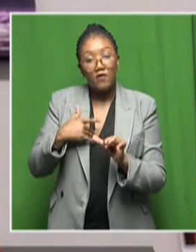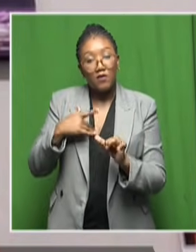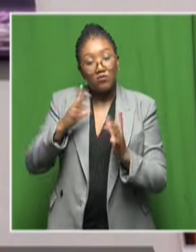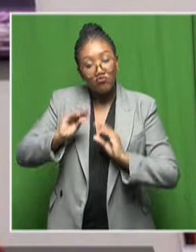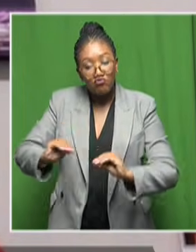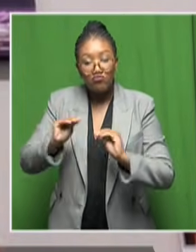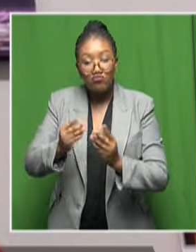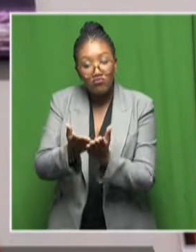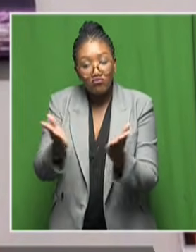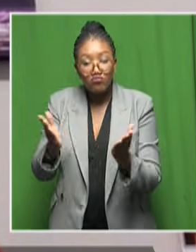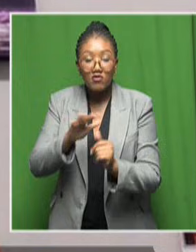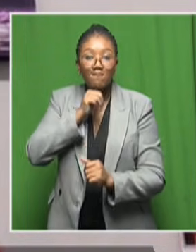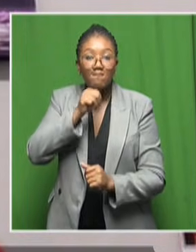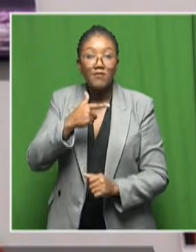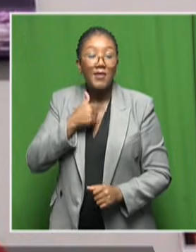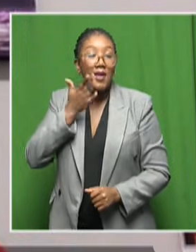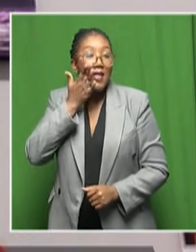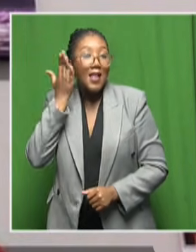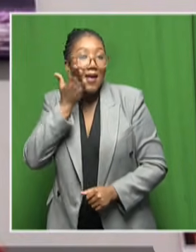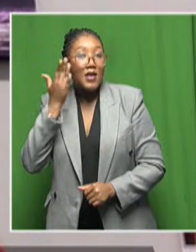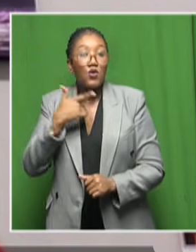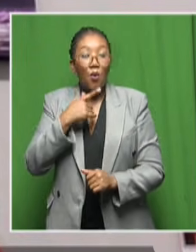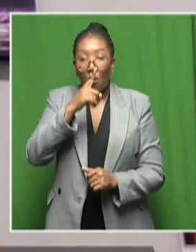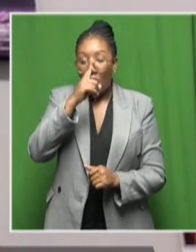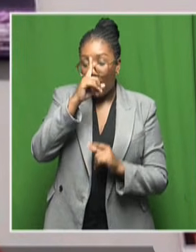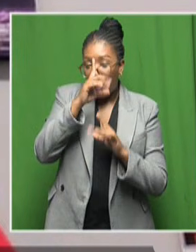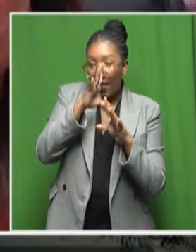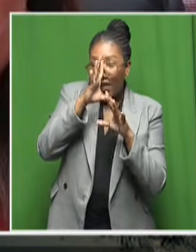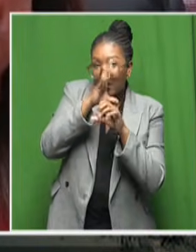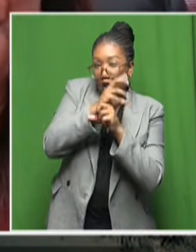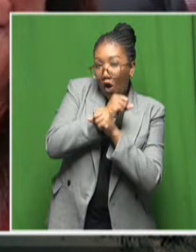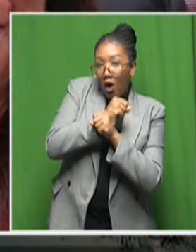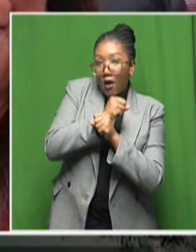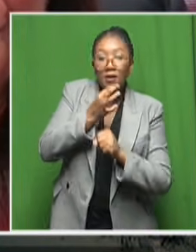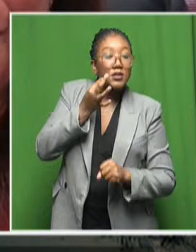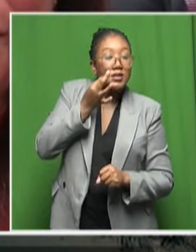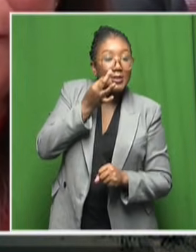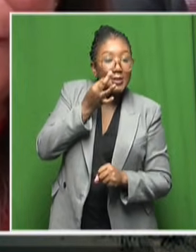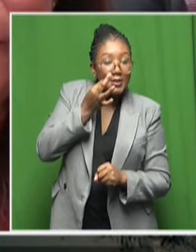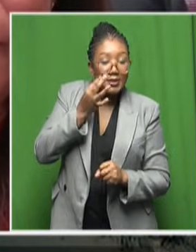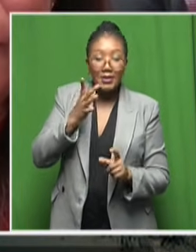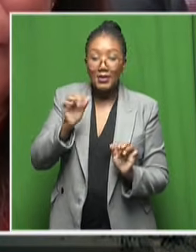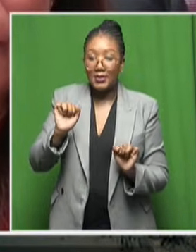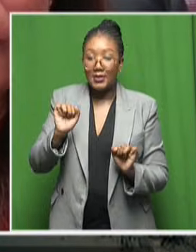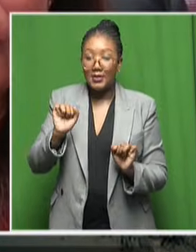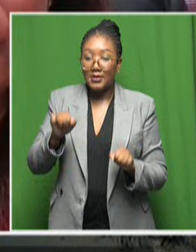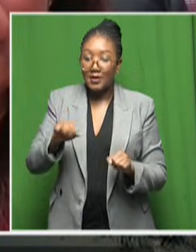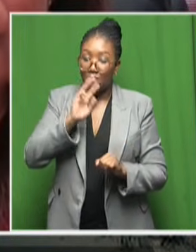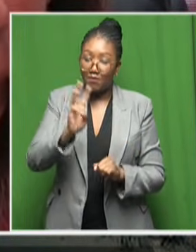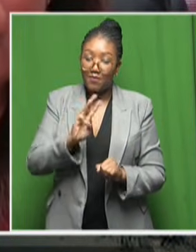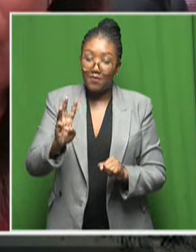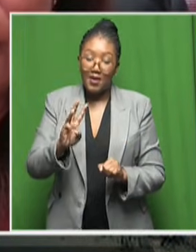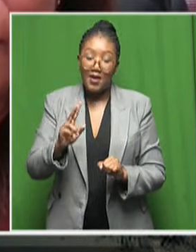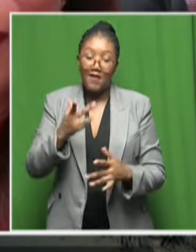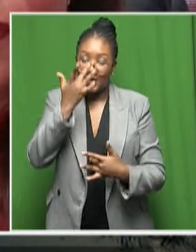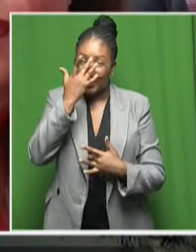of your skin tone, you can get skin cancer. Yep. And that is a harsh reality all of us need to keep in our